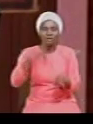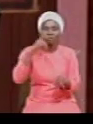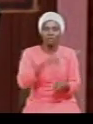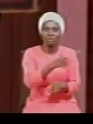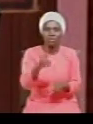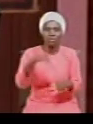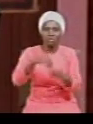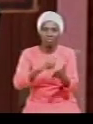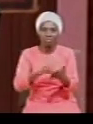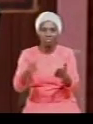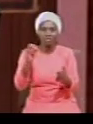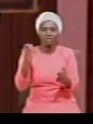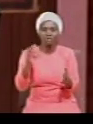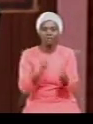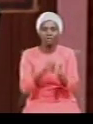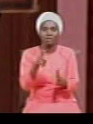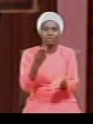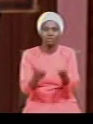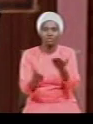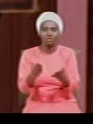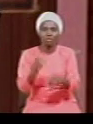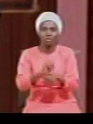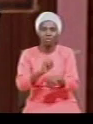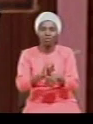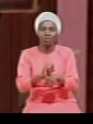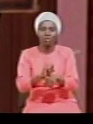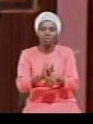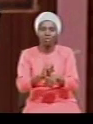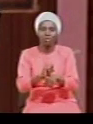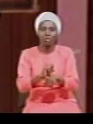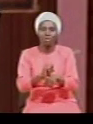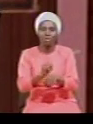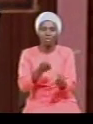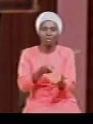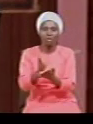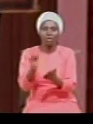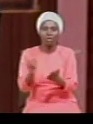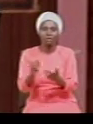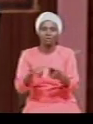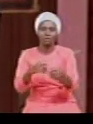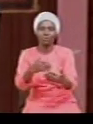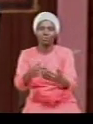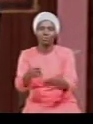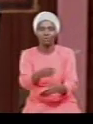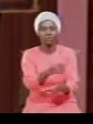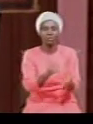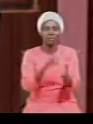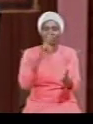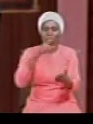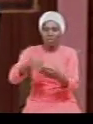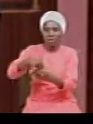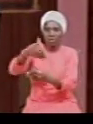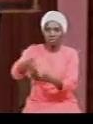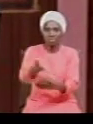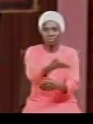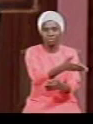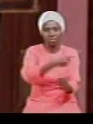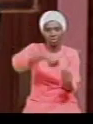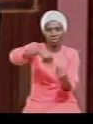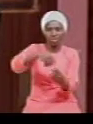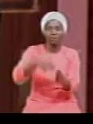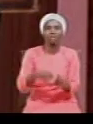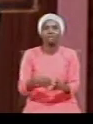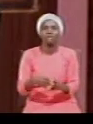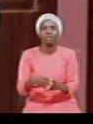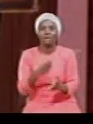that ye may walk honestly toward them that are outside, that are without,